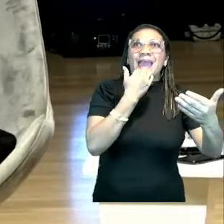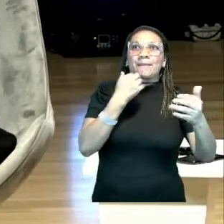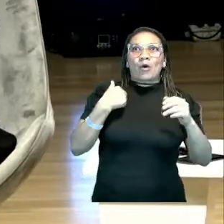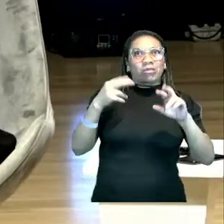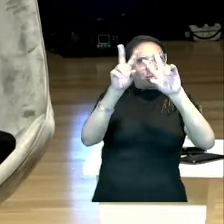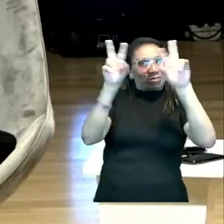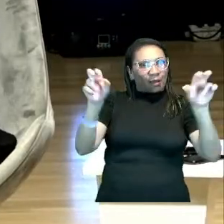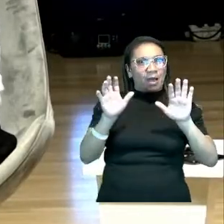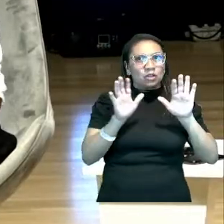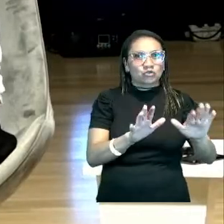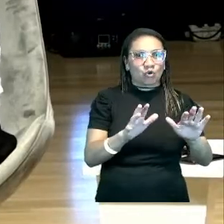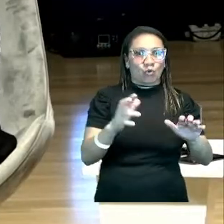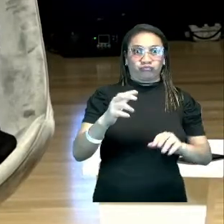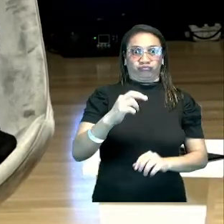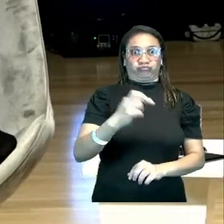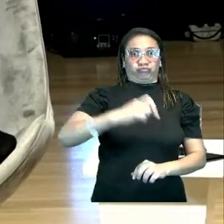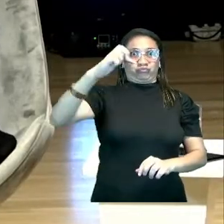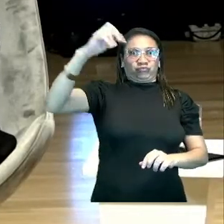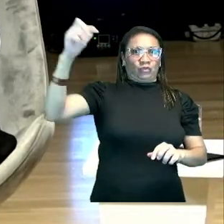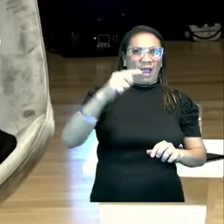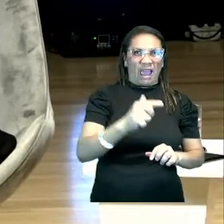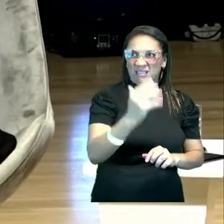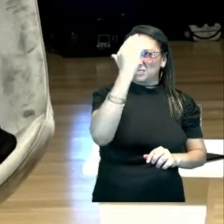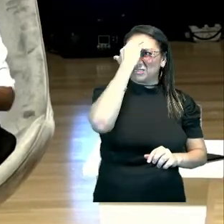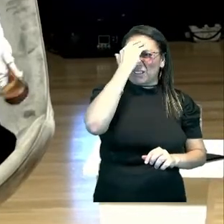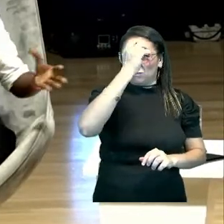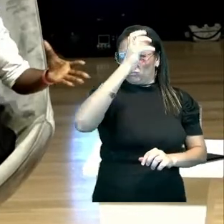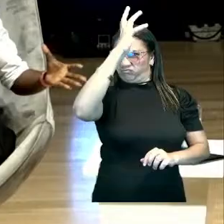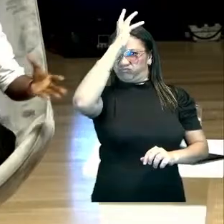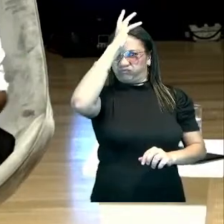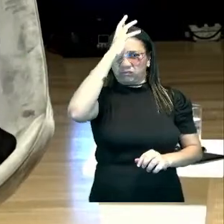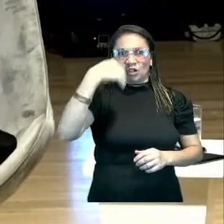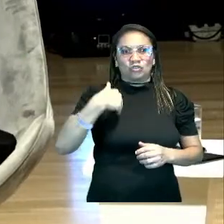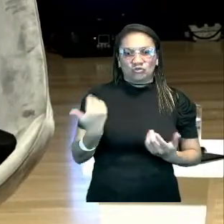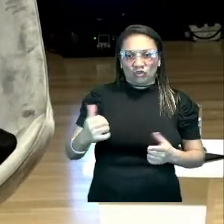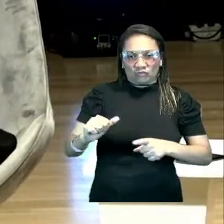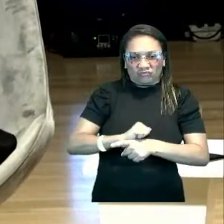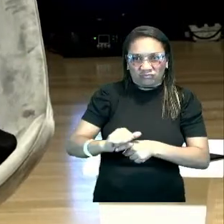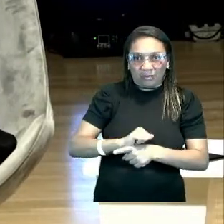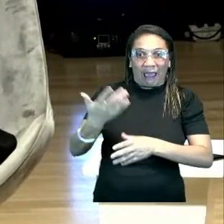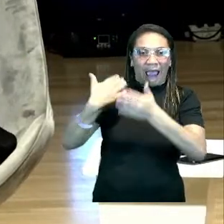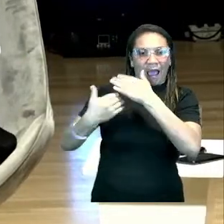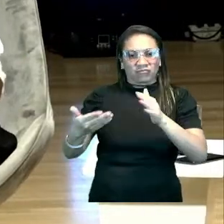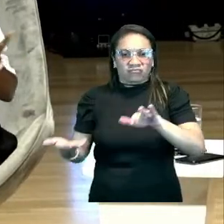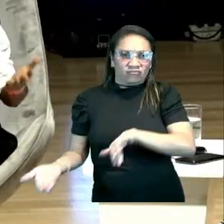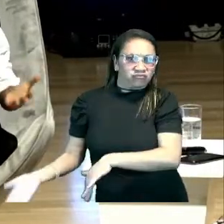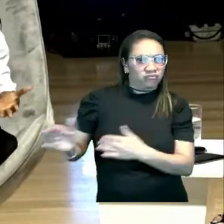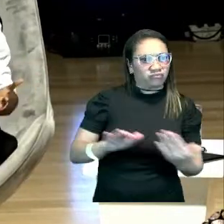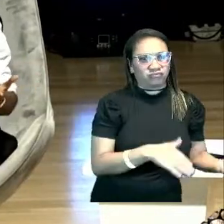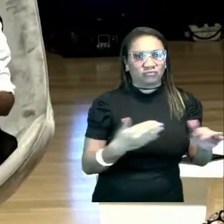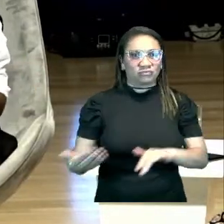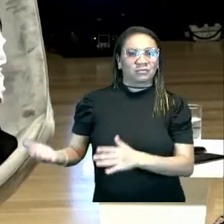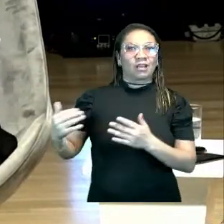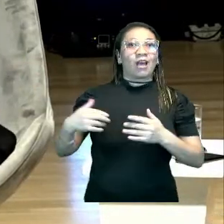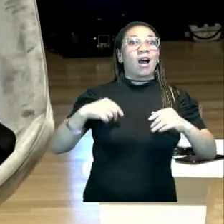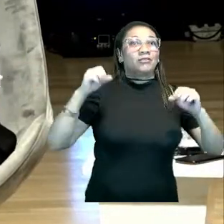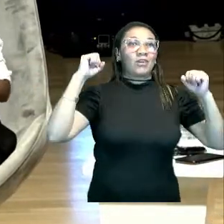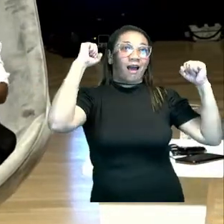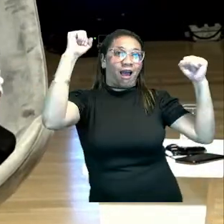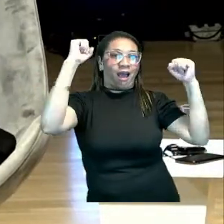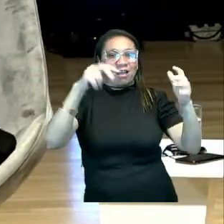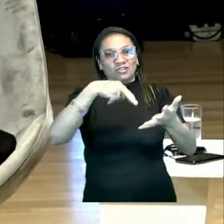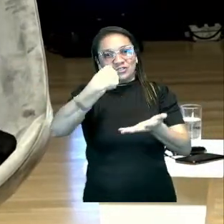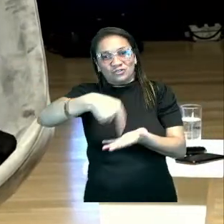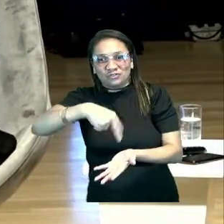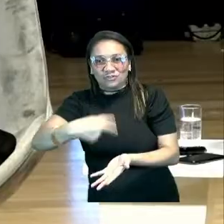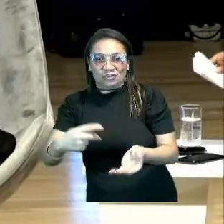for us in our communities. So interesting to see this ancestral profession, how to take it